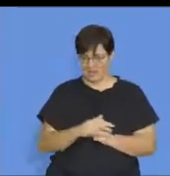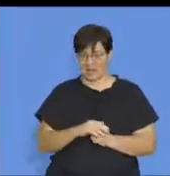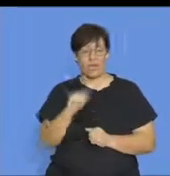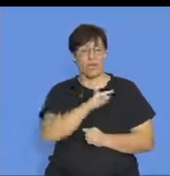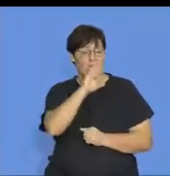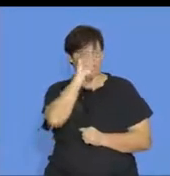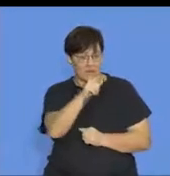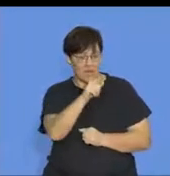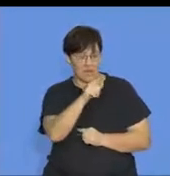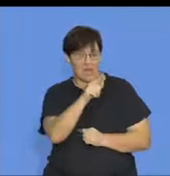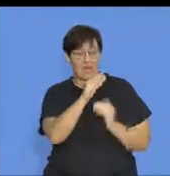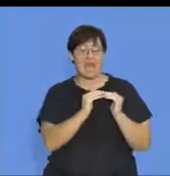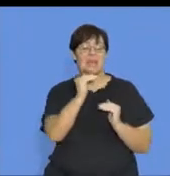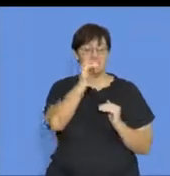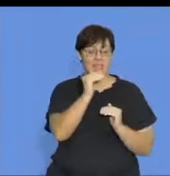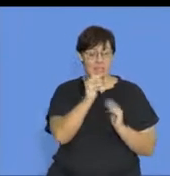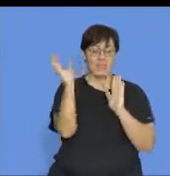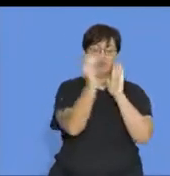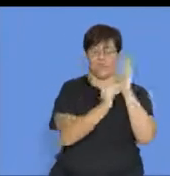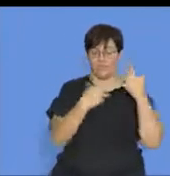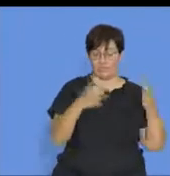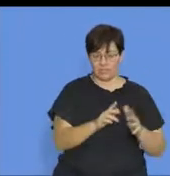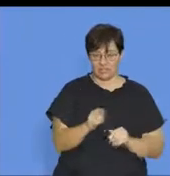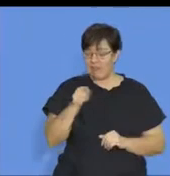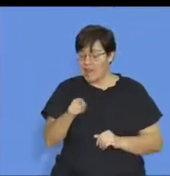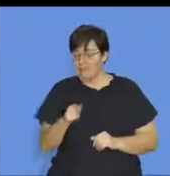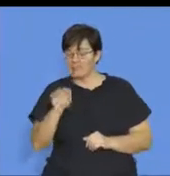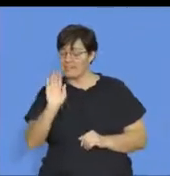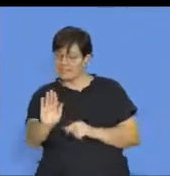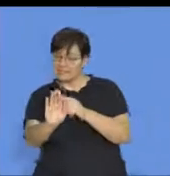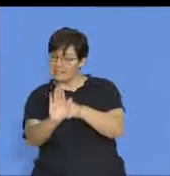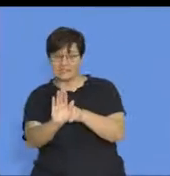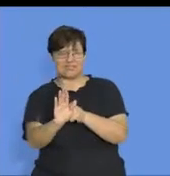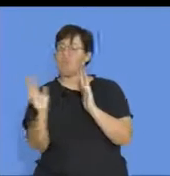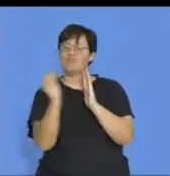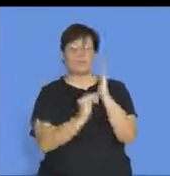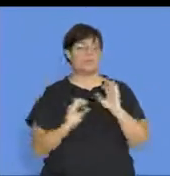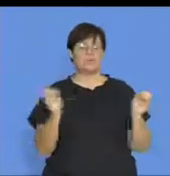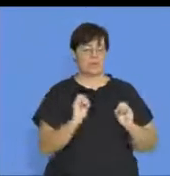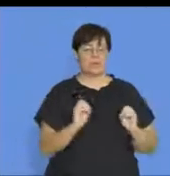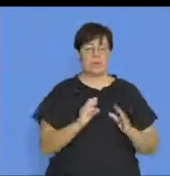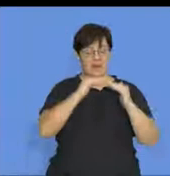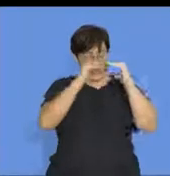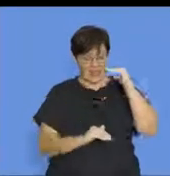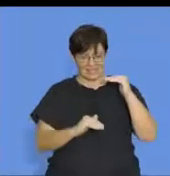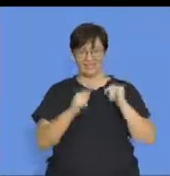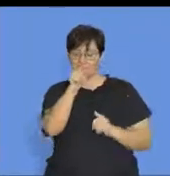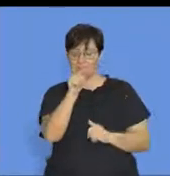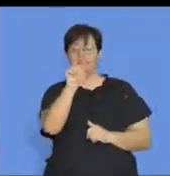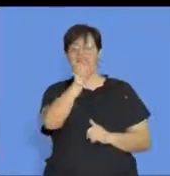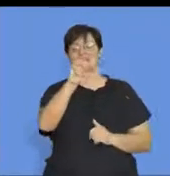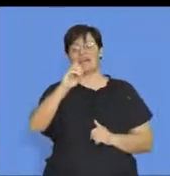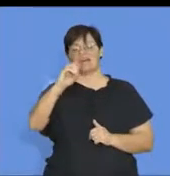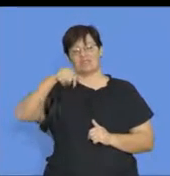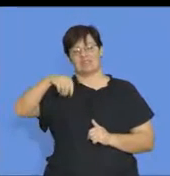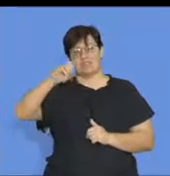million, because remember, his increase was recorded. But Candace, on the other hand, it was